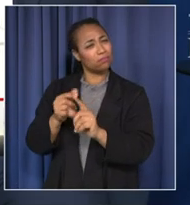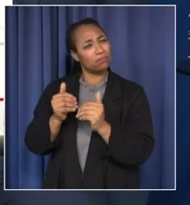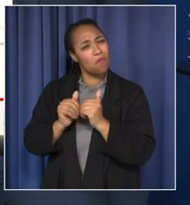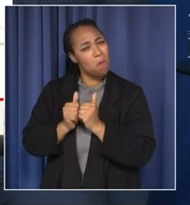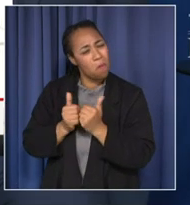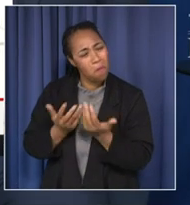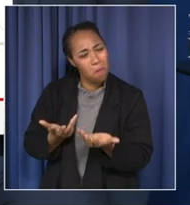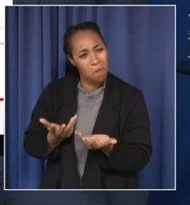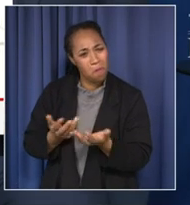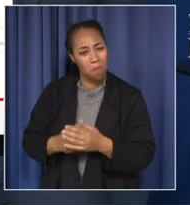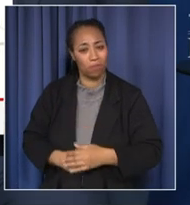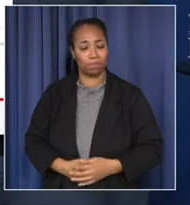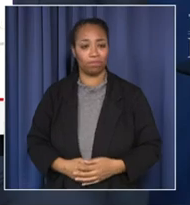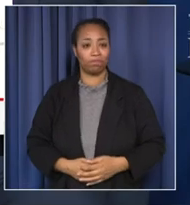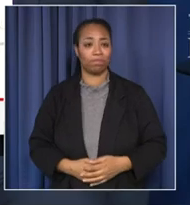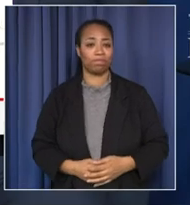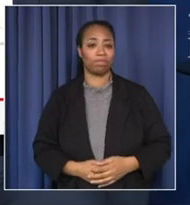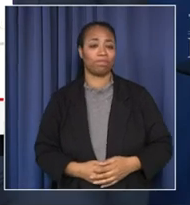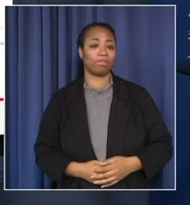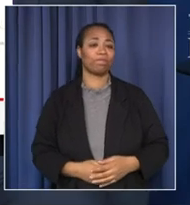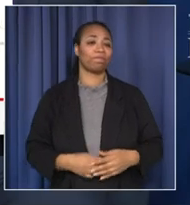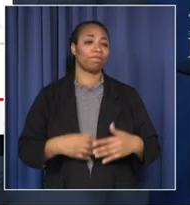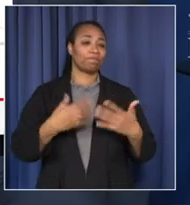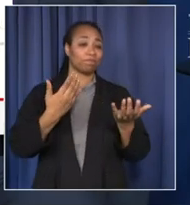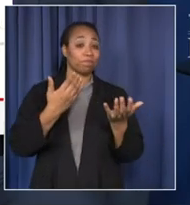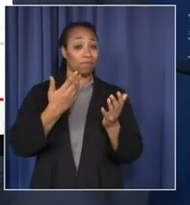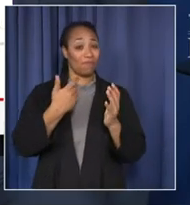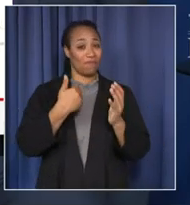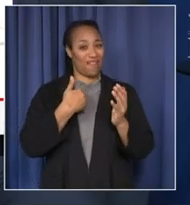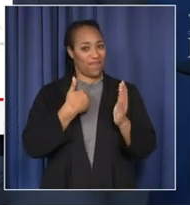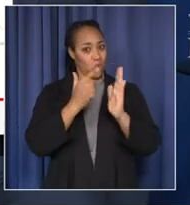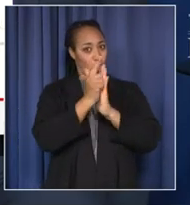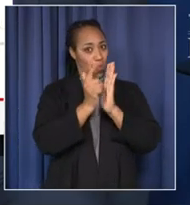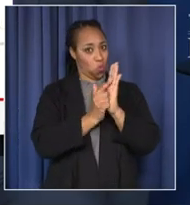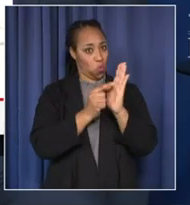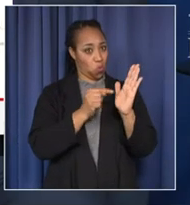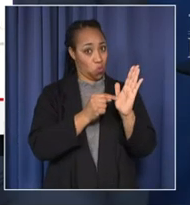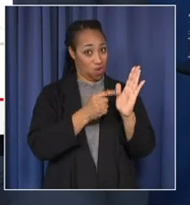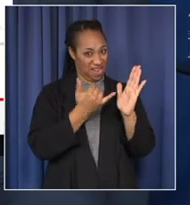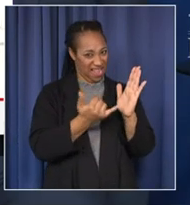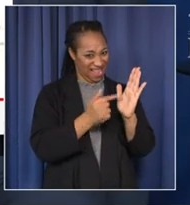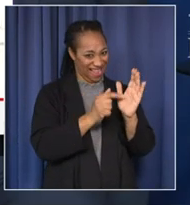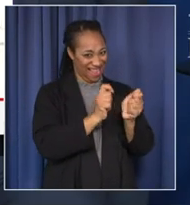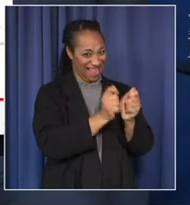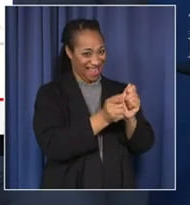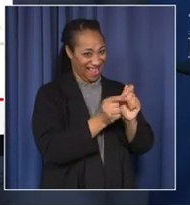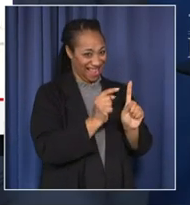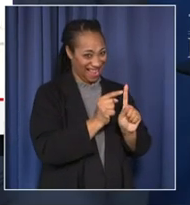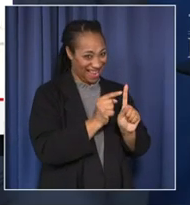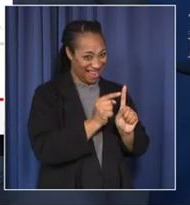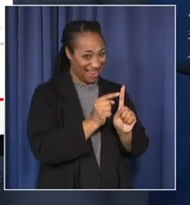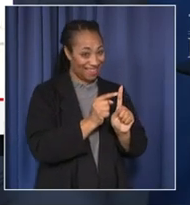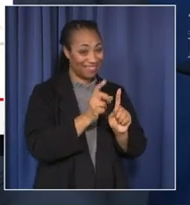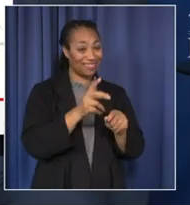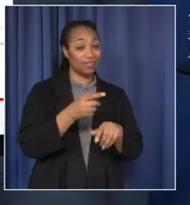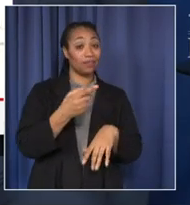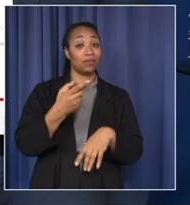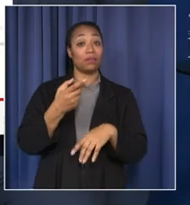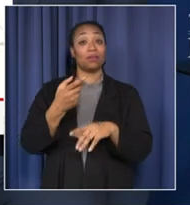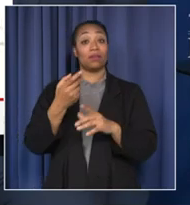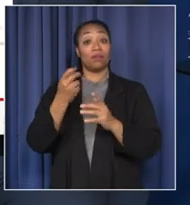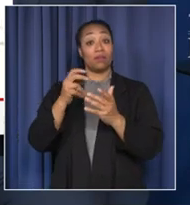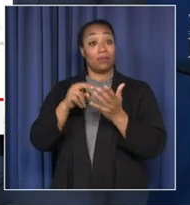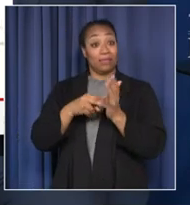that focuses on allowing renters to be able to buy their units, affordable units.